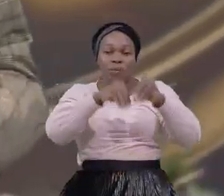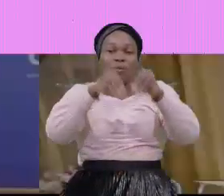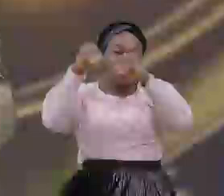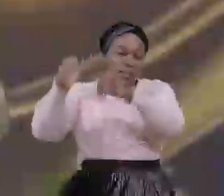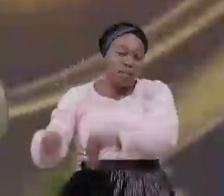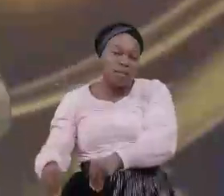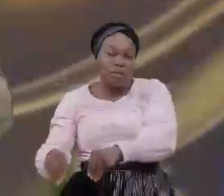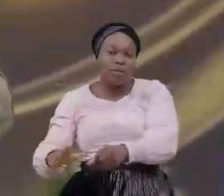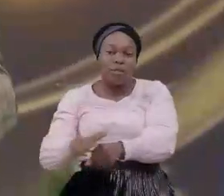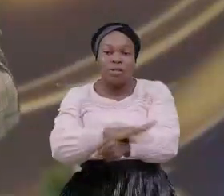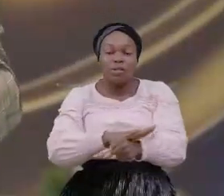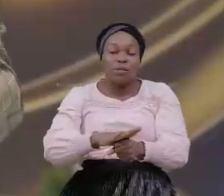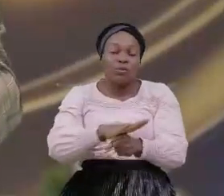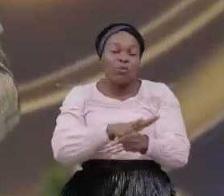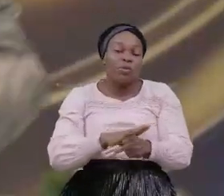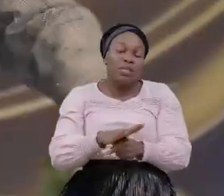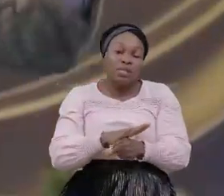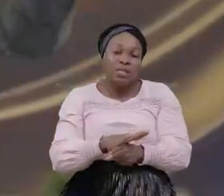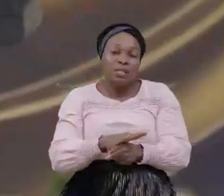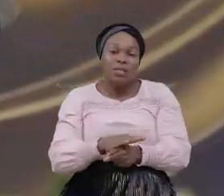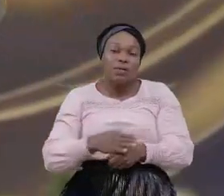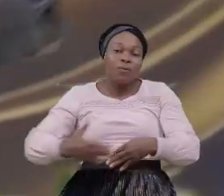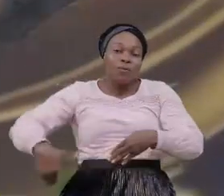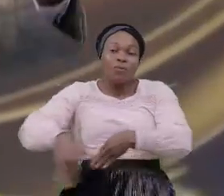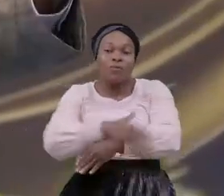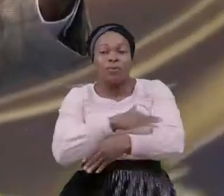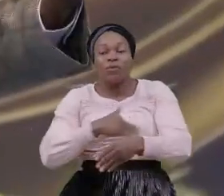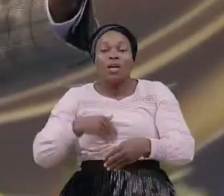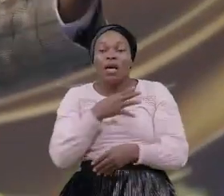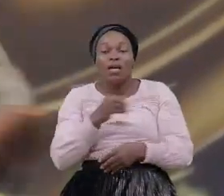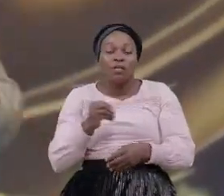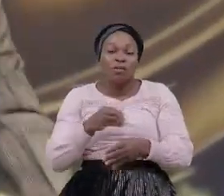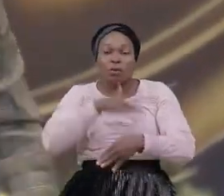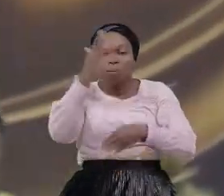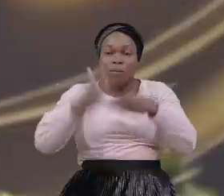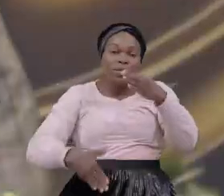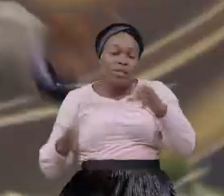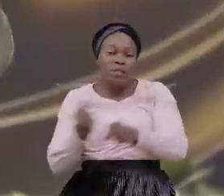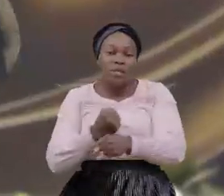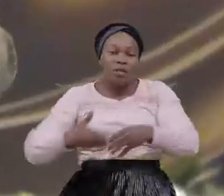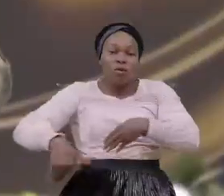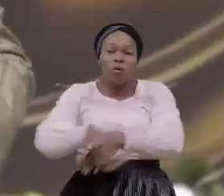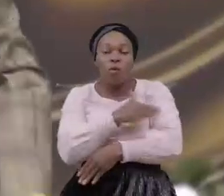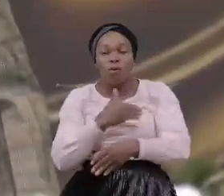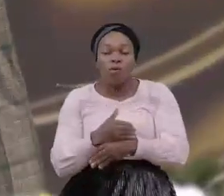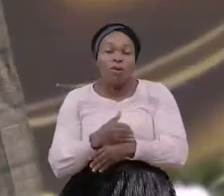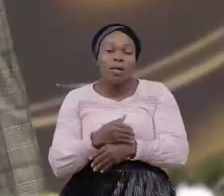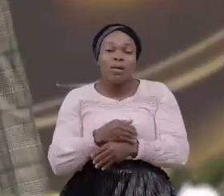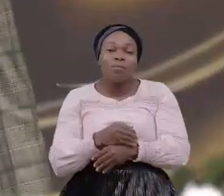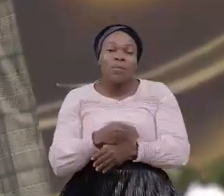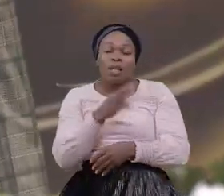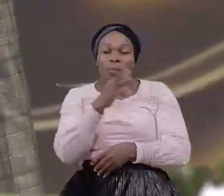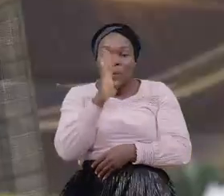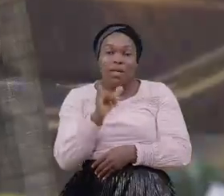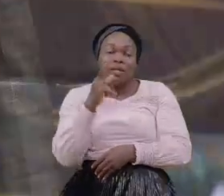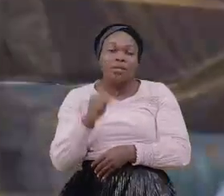saturated, enveloped, completely taken over, bought over by the Holy Ghost is a